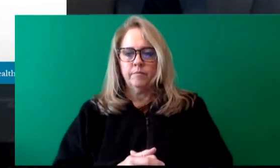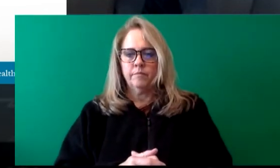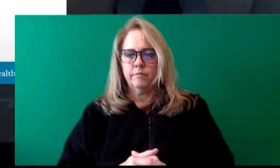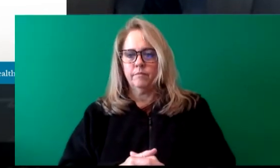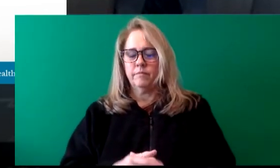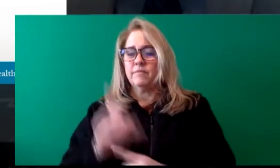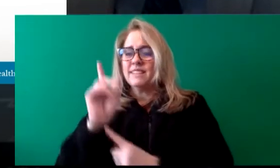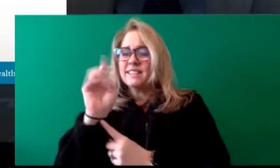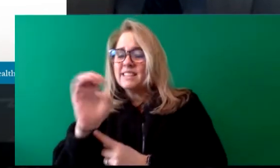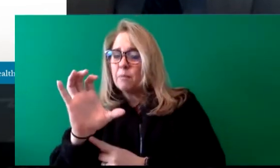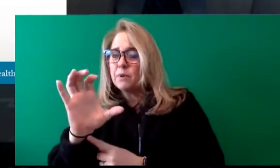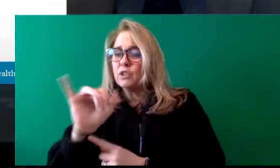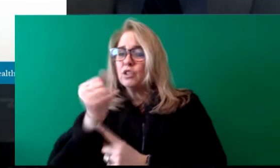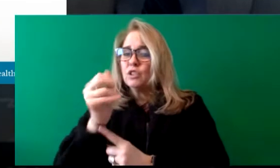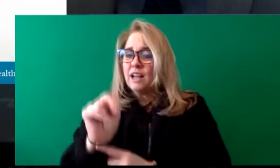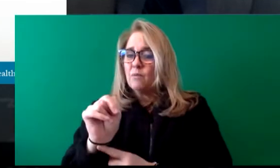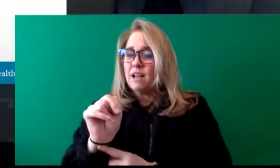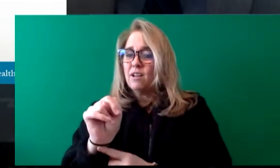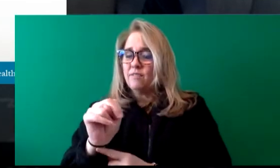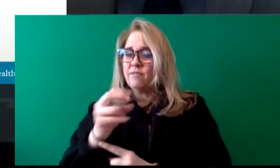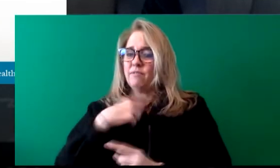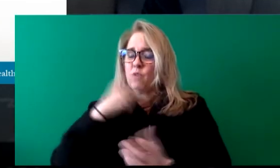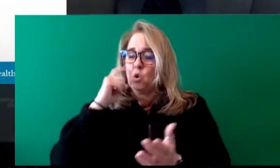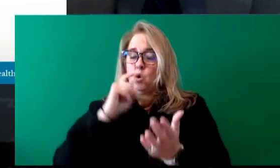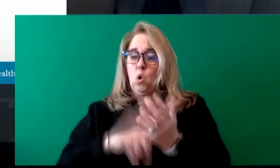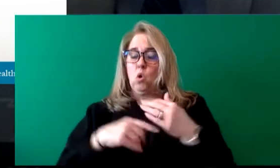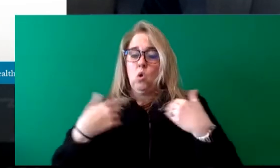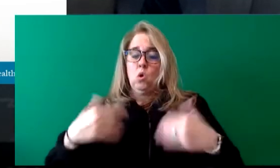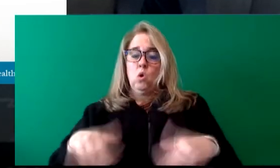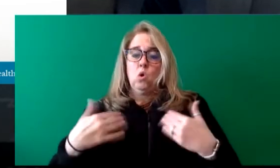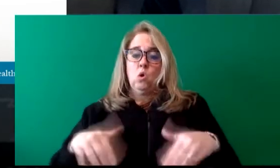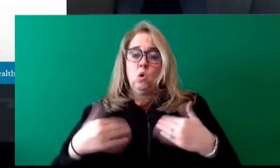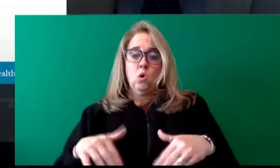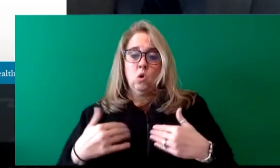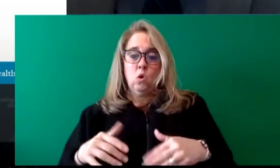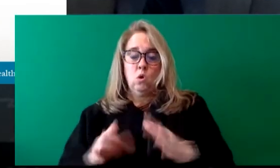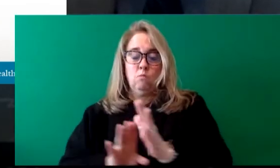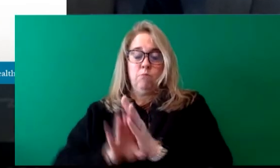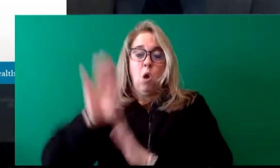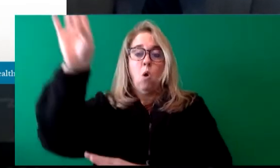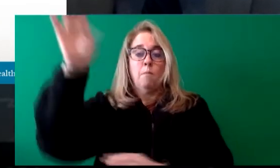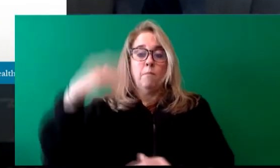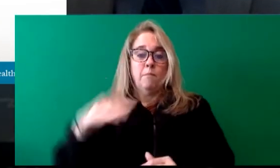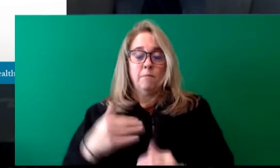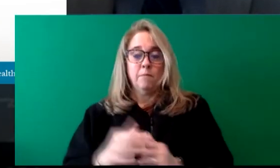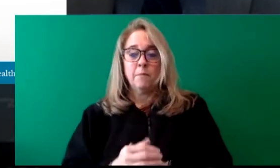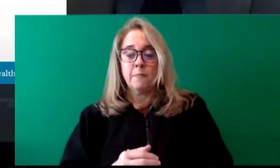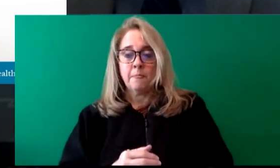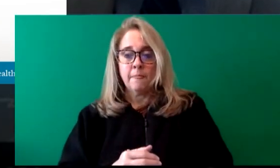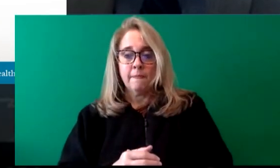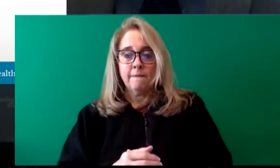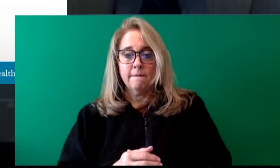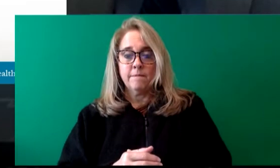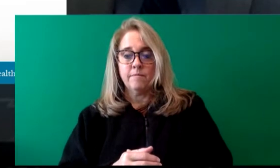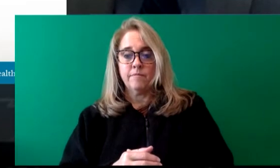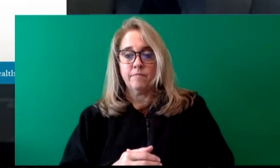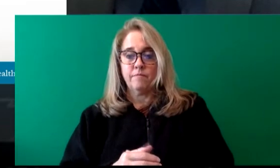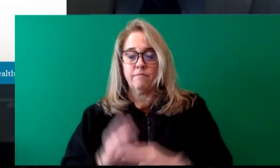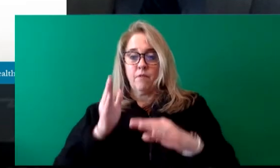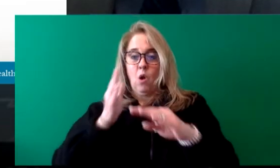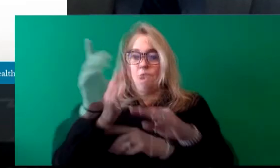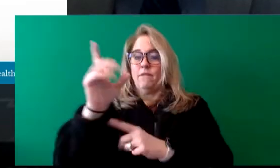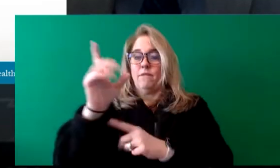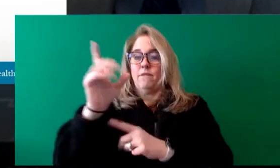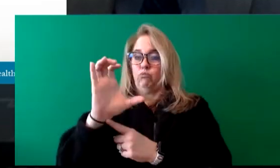early January. We peaked on January 15th. We had a little bit over 1,800 cases a day for the 7-day average then.